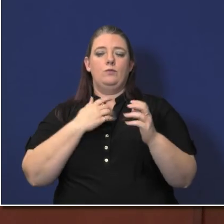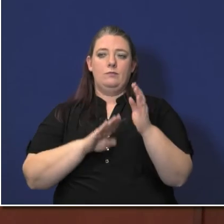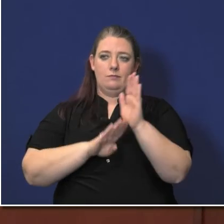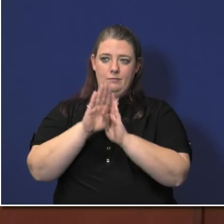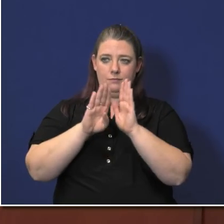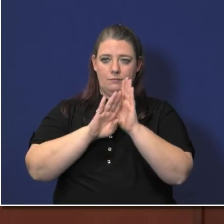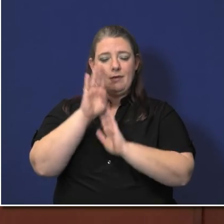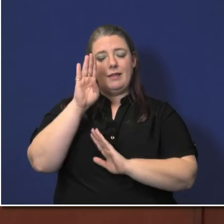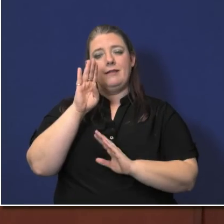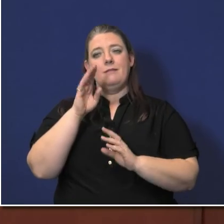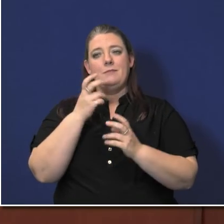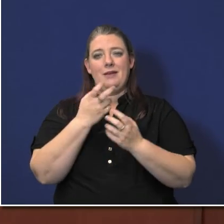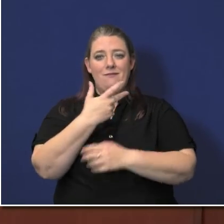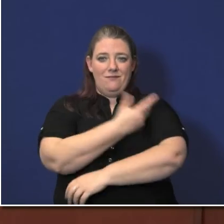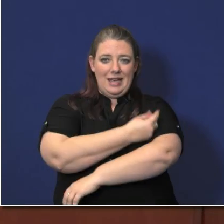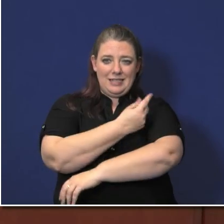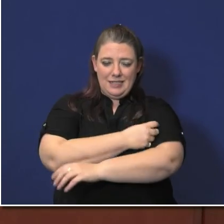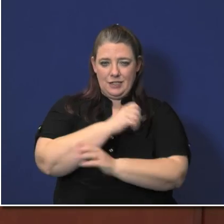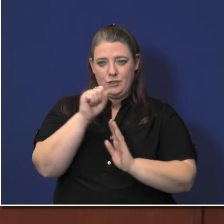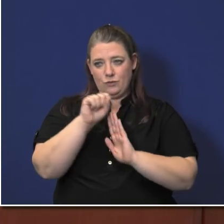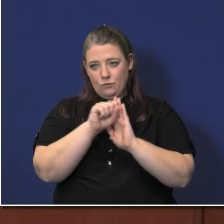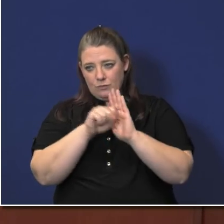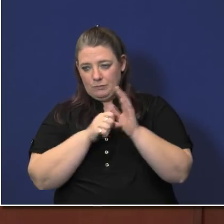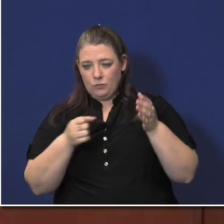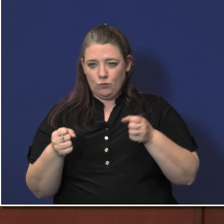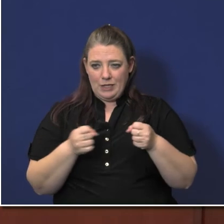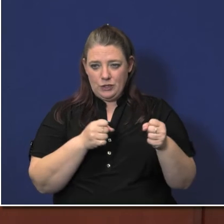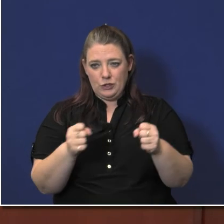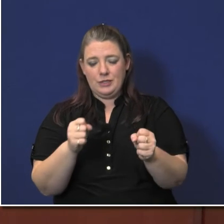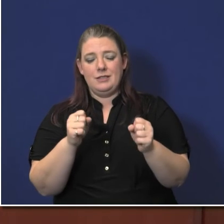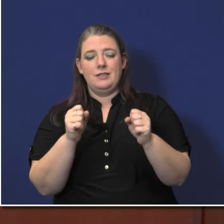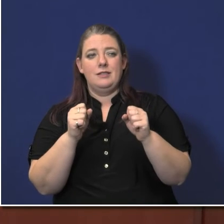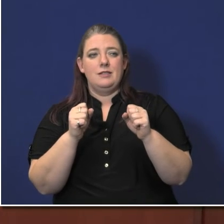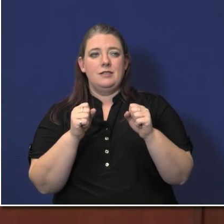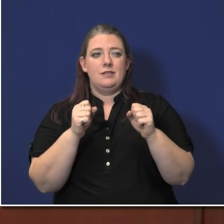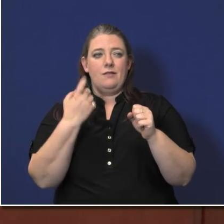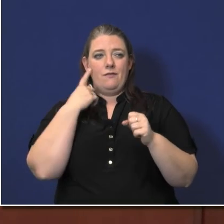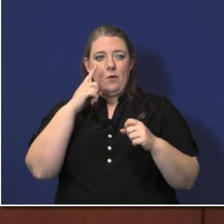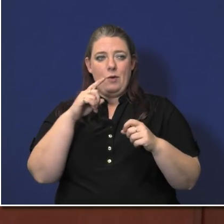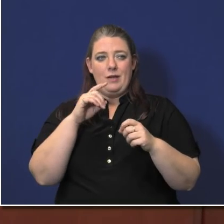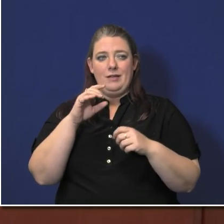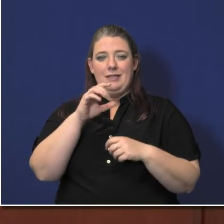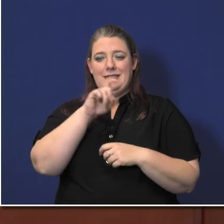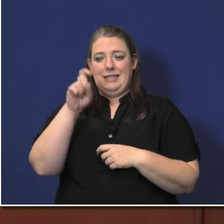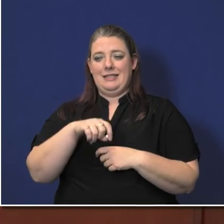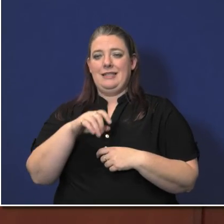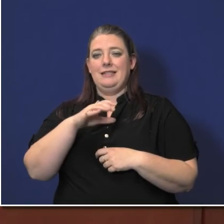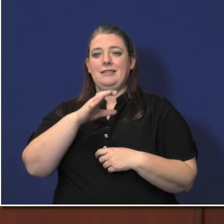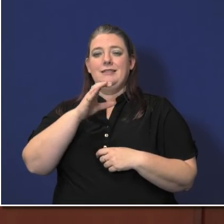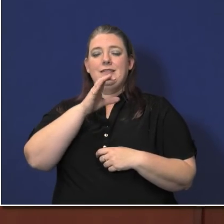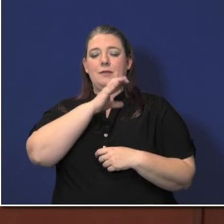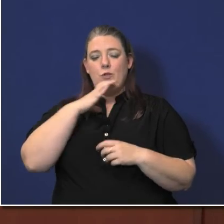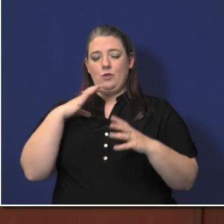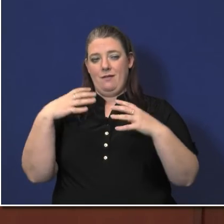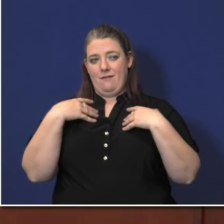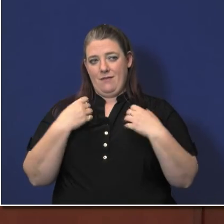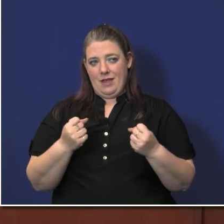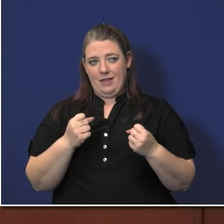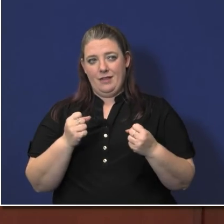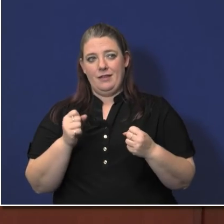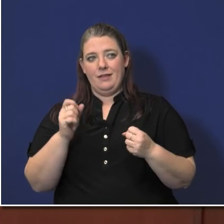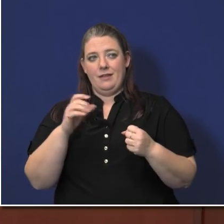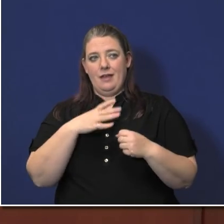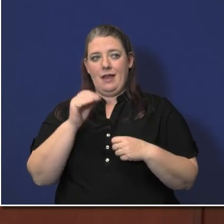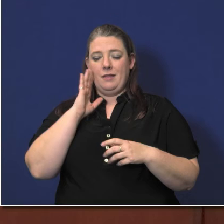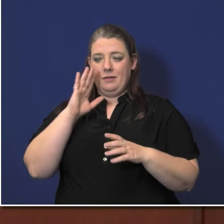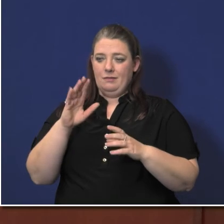allocation strategies as recommendations to the Texas Commissioner of Health, including guiding principles for the equitable distribution